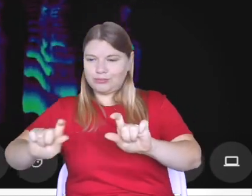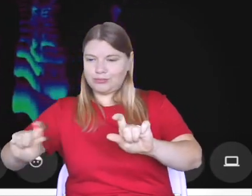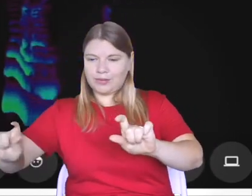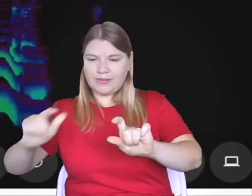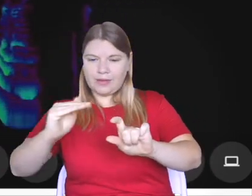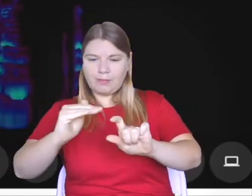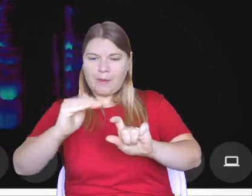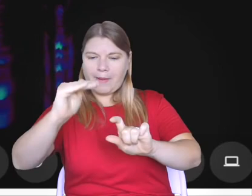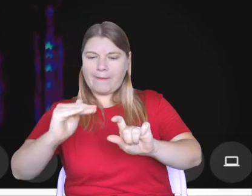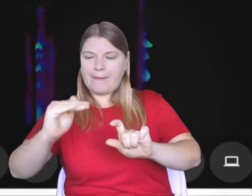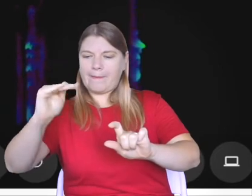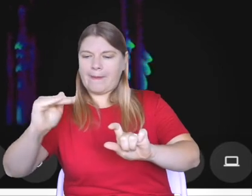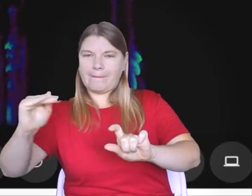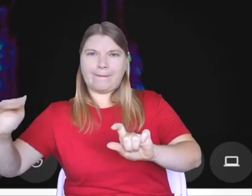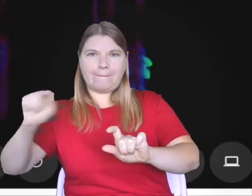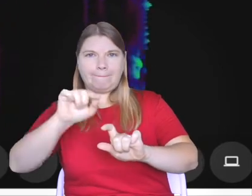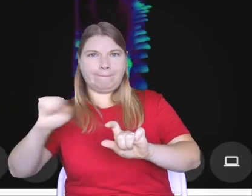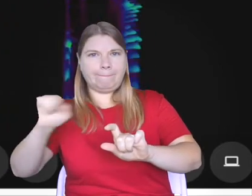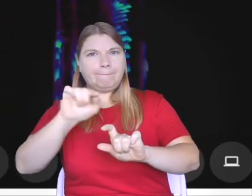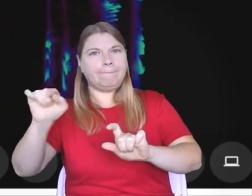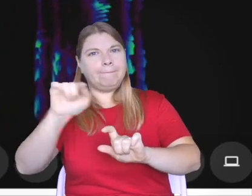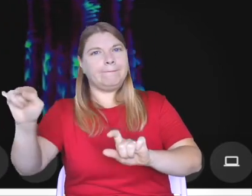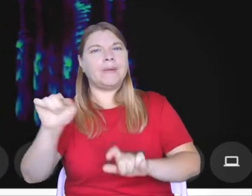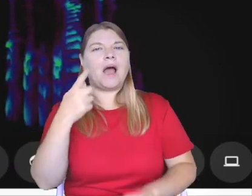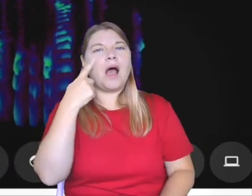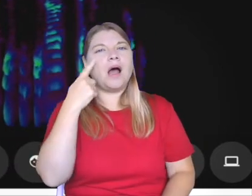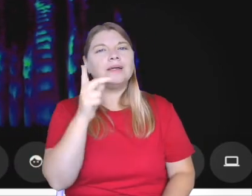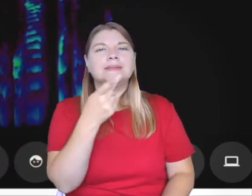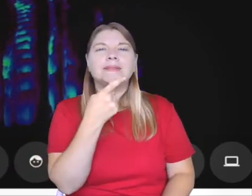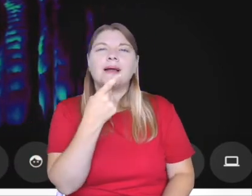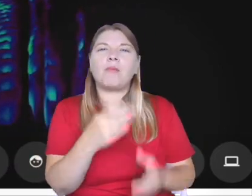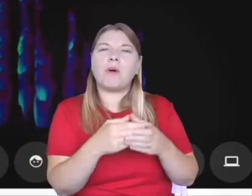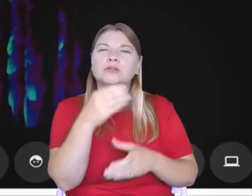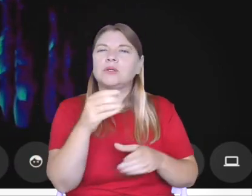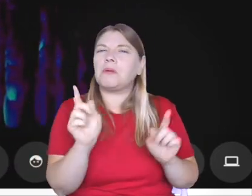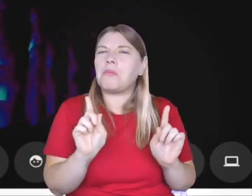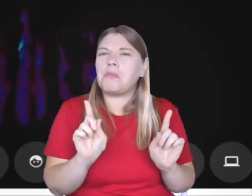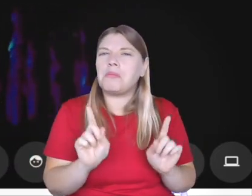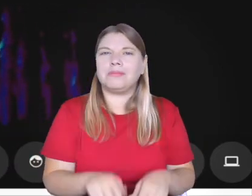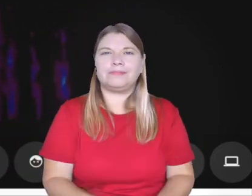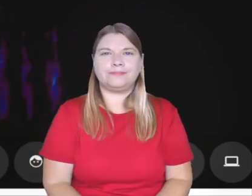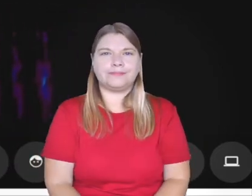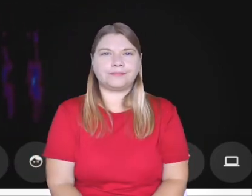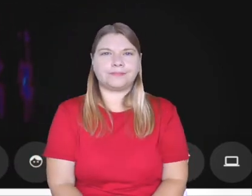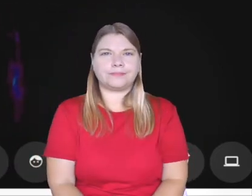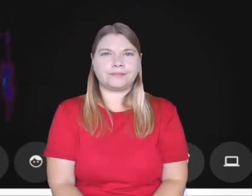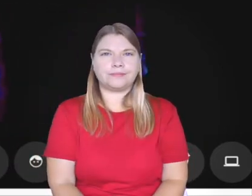above it. Let's listen to our second bottle.